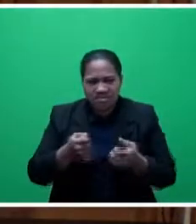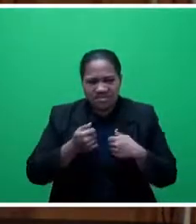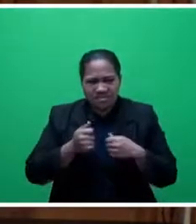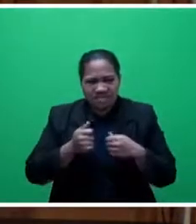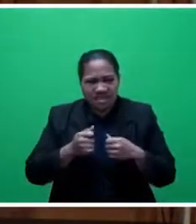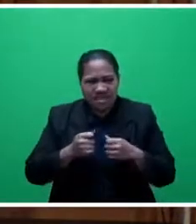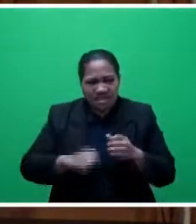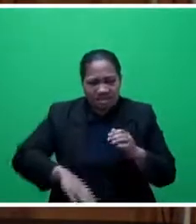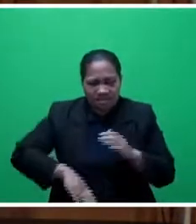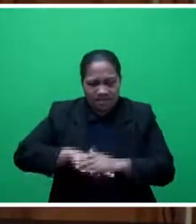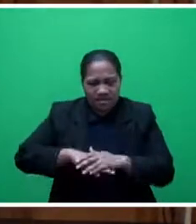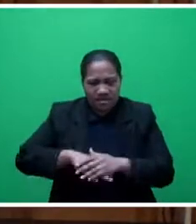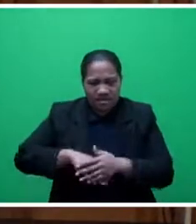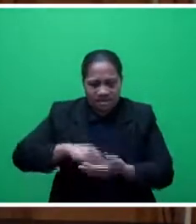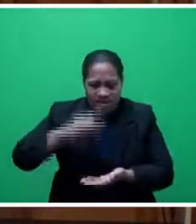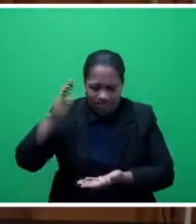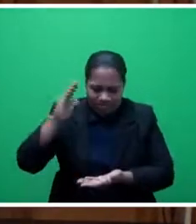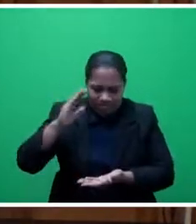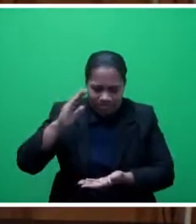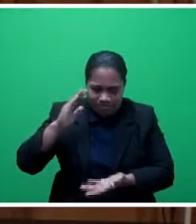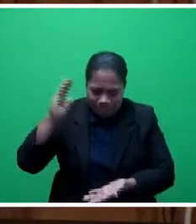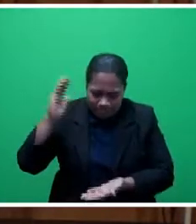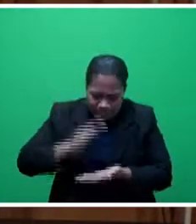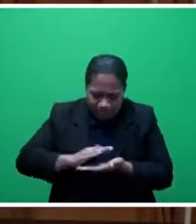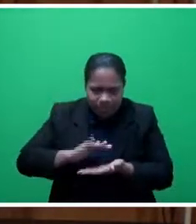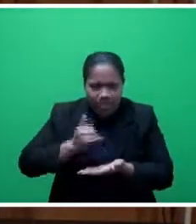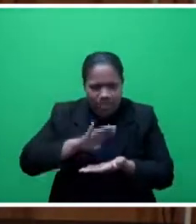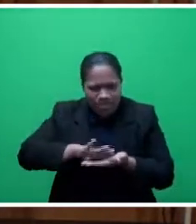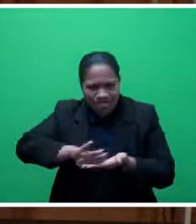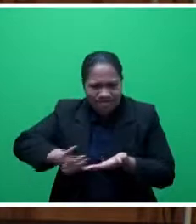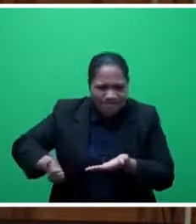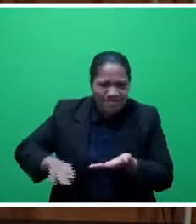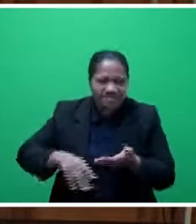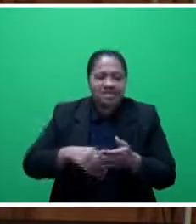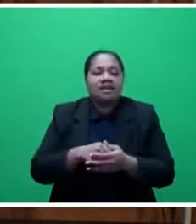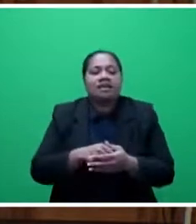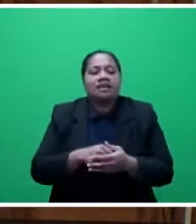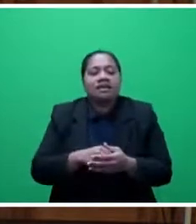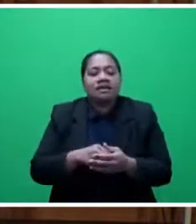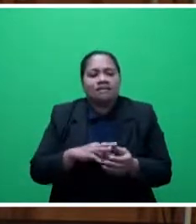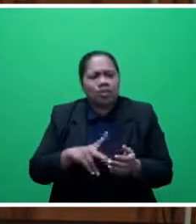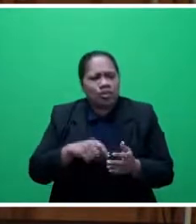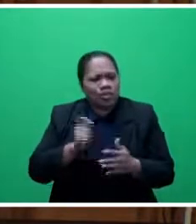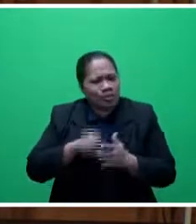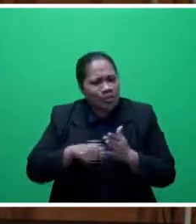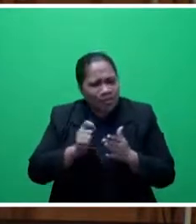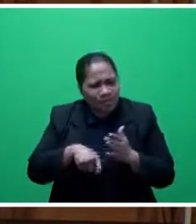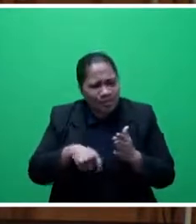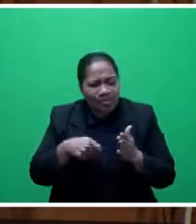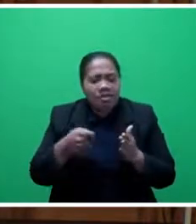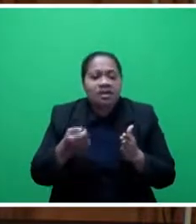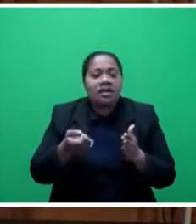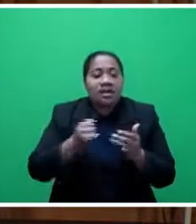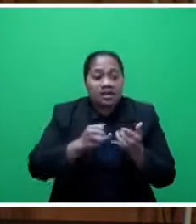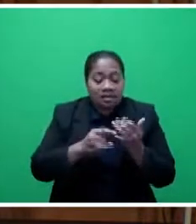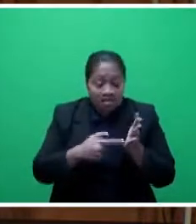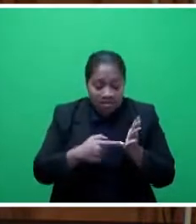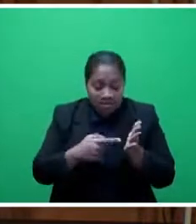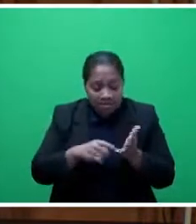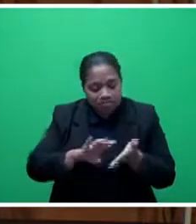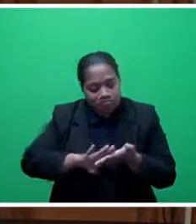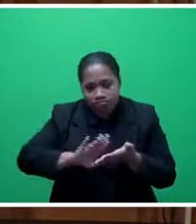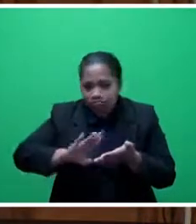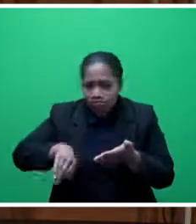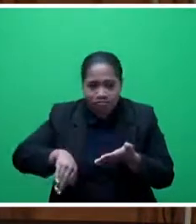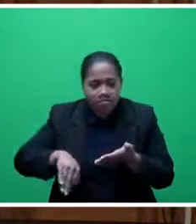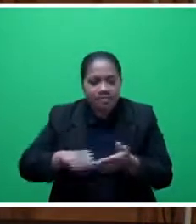eradicated or they've been reduced quite significantly. And of course, we have STT being removed.